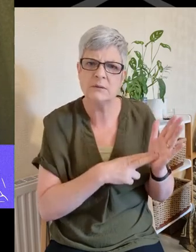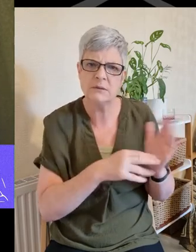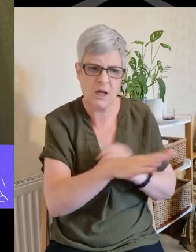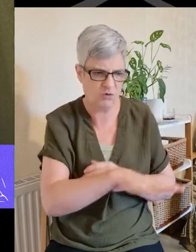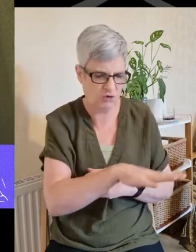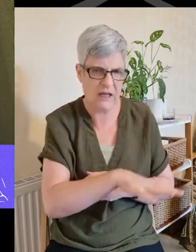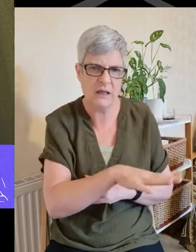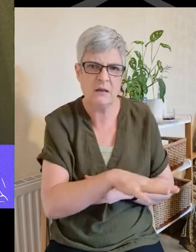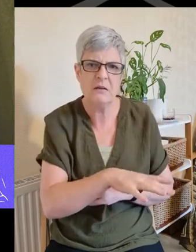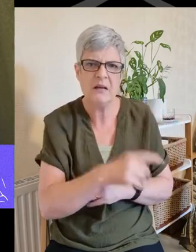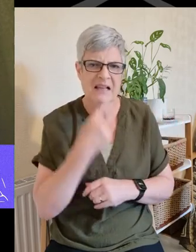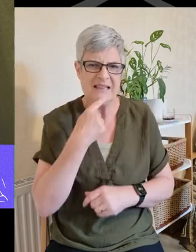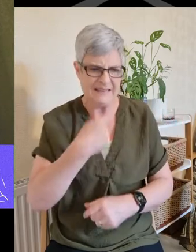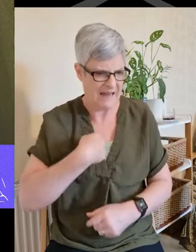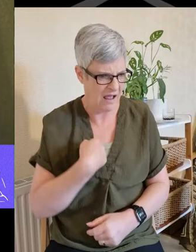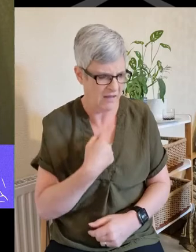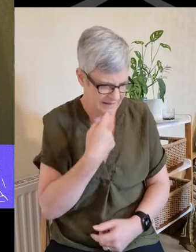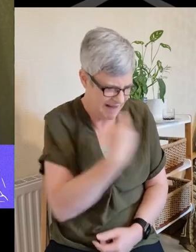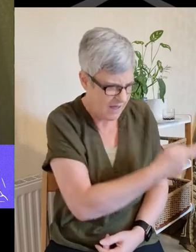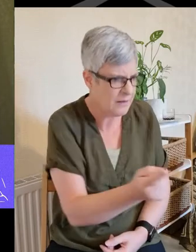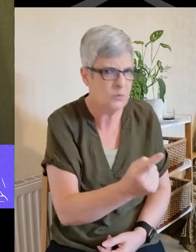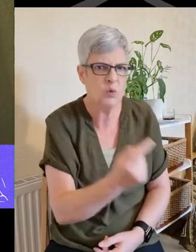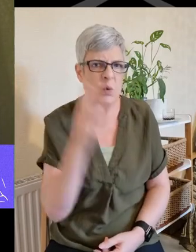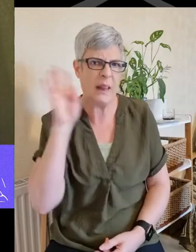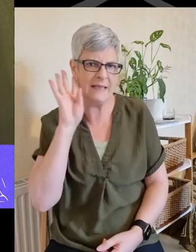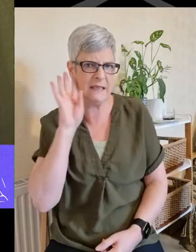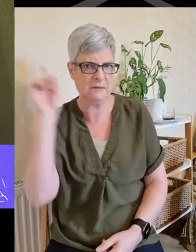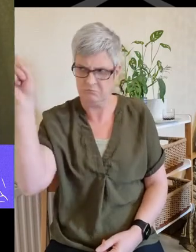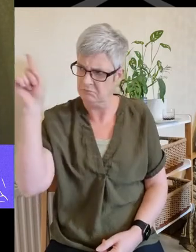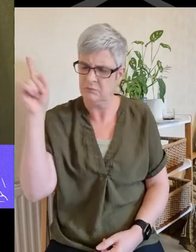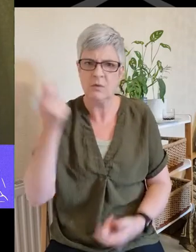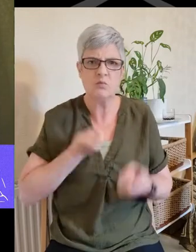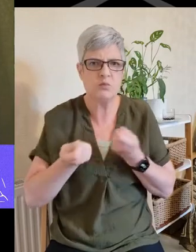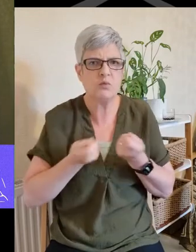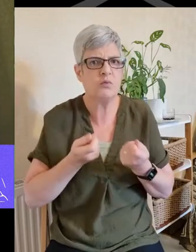Tell them to listen to what I, the Sovereign Lord, am saying.